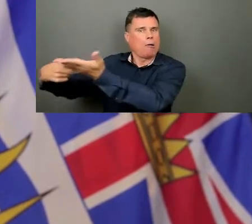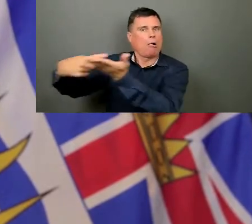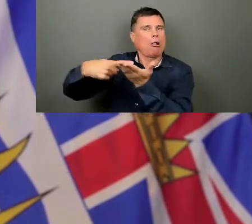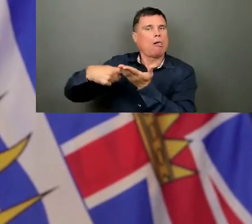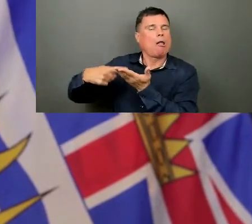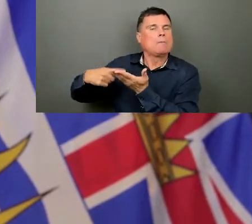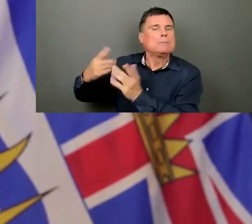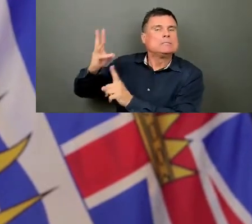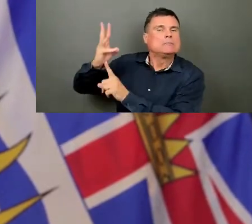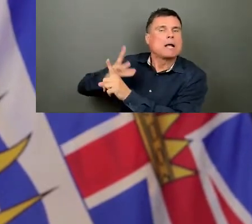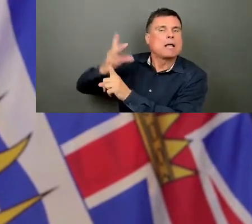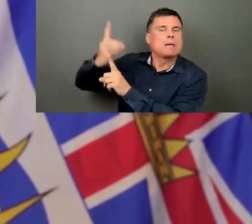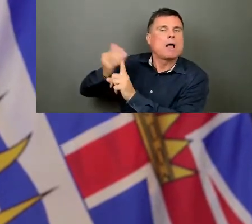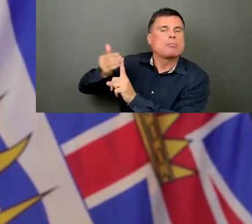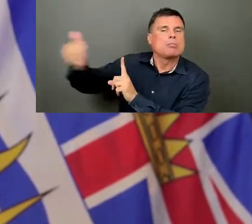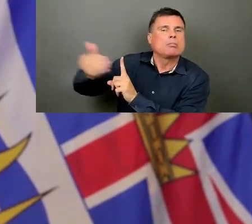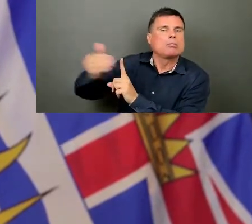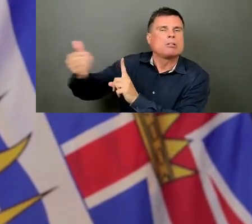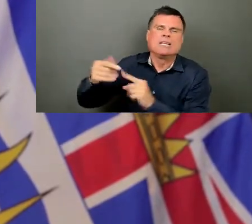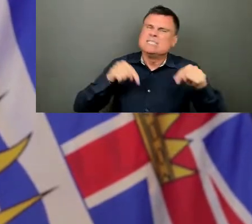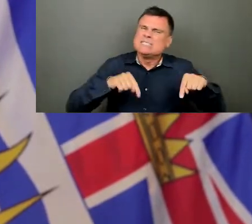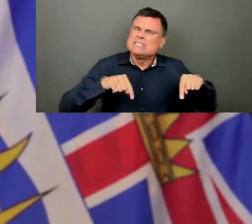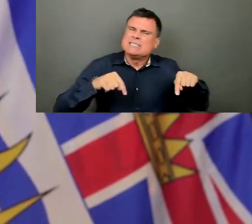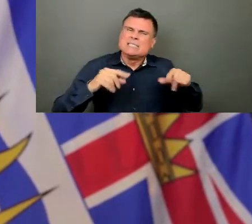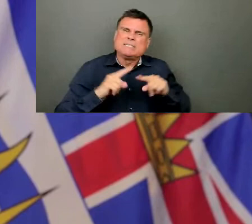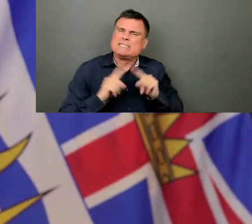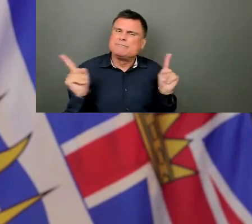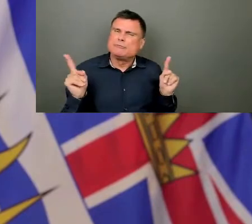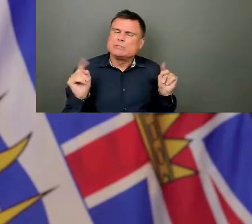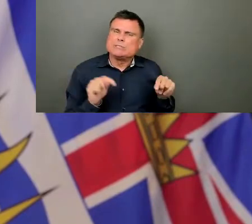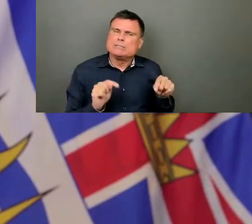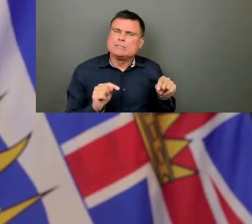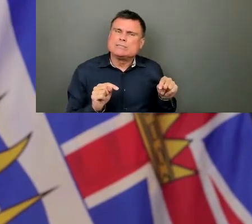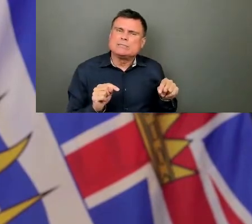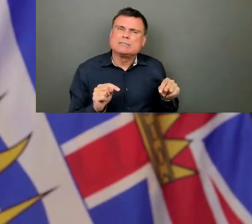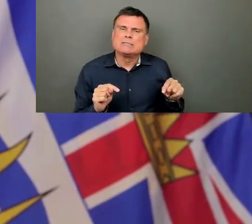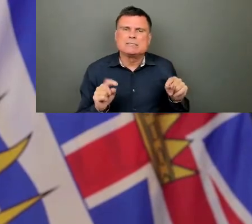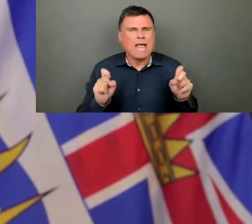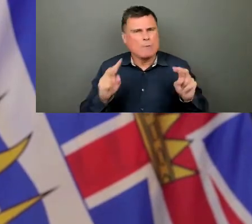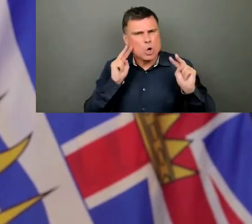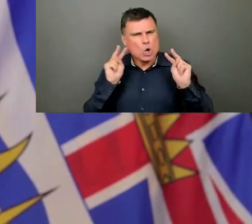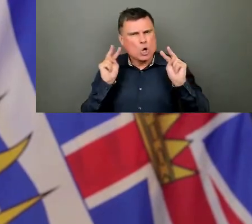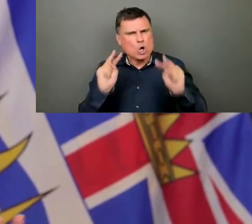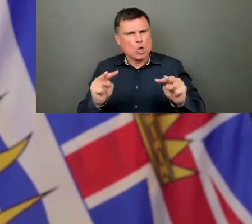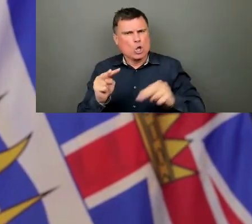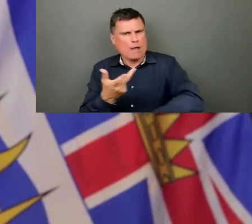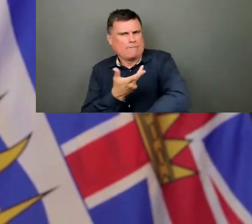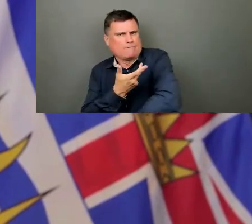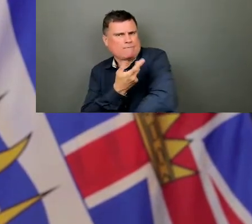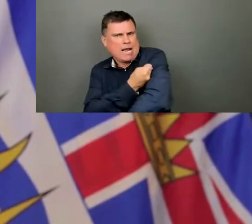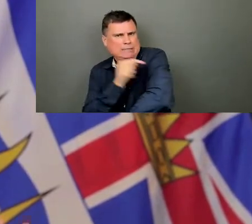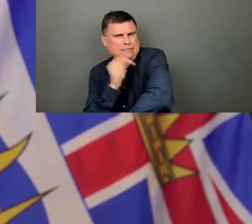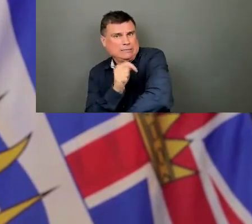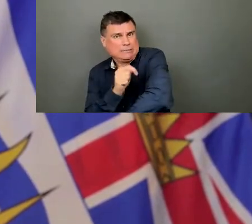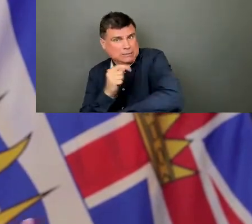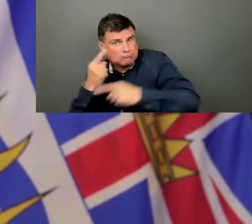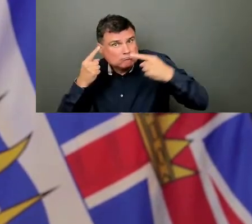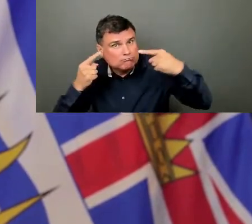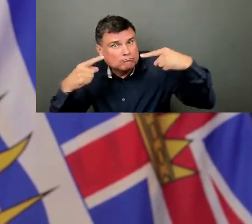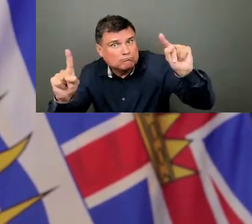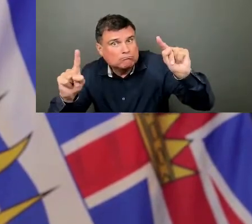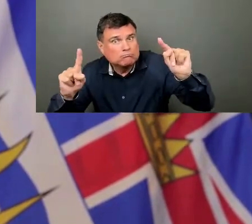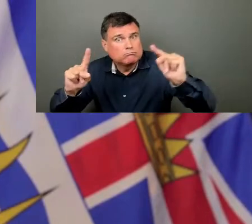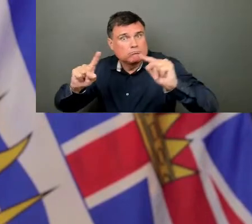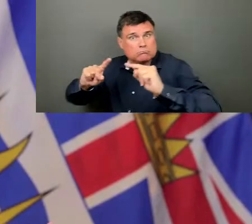the protection that it's continuing to provide across the board. We've also started very early on here in BC